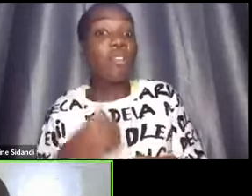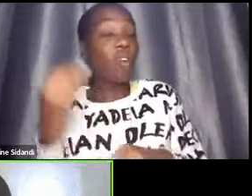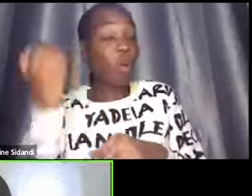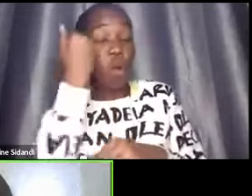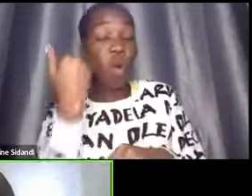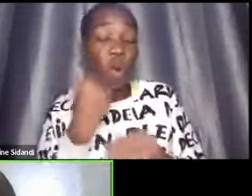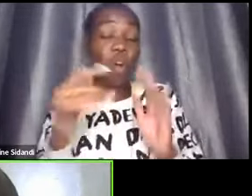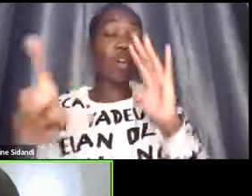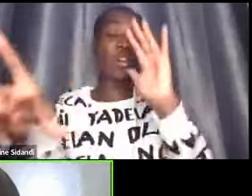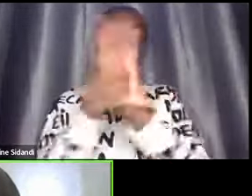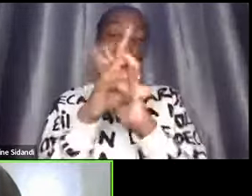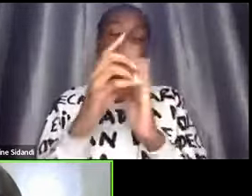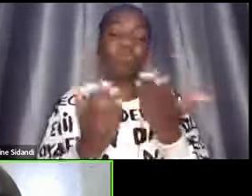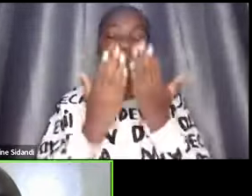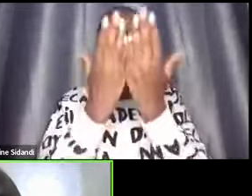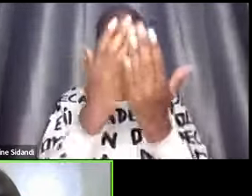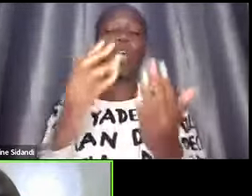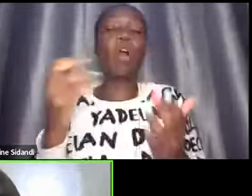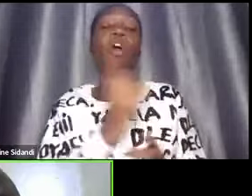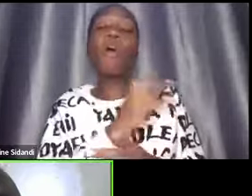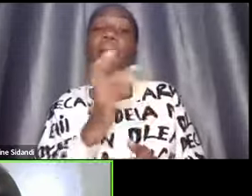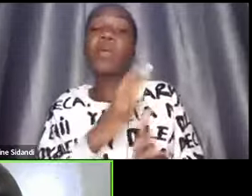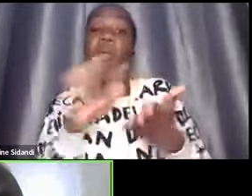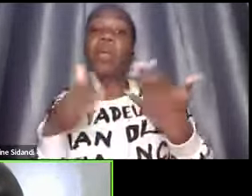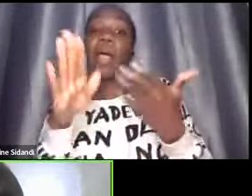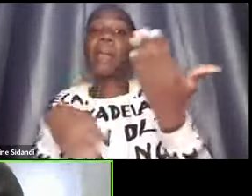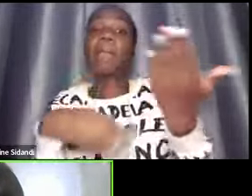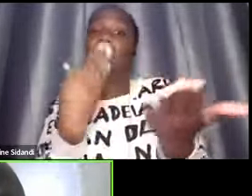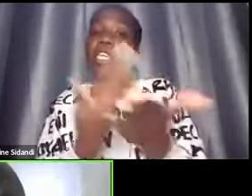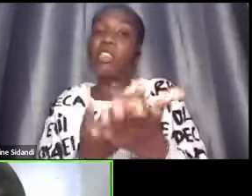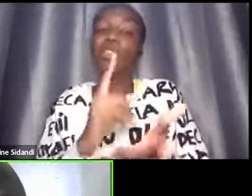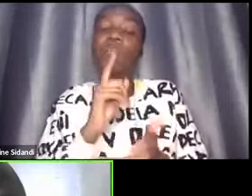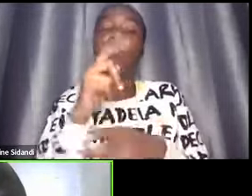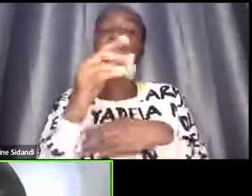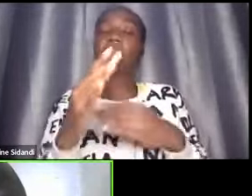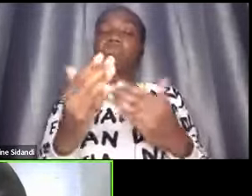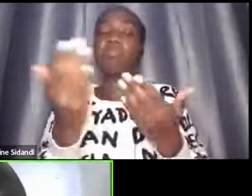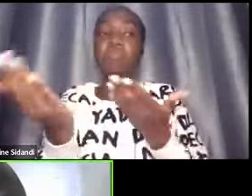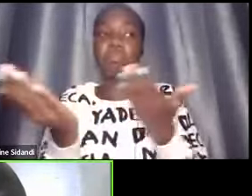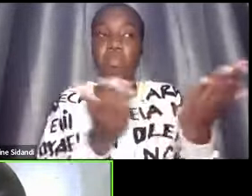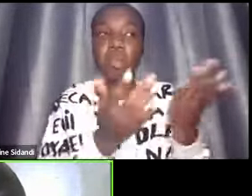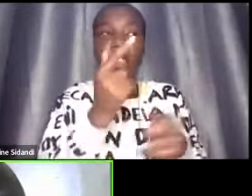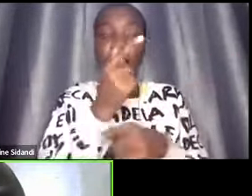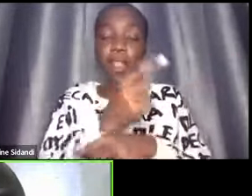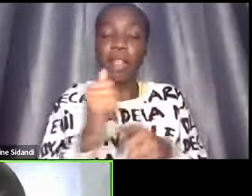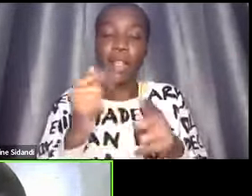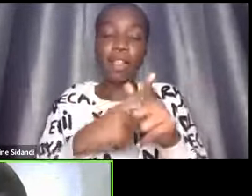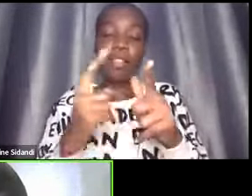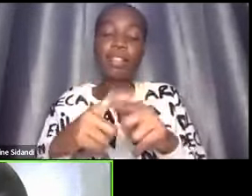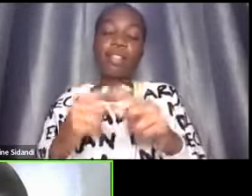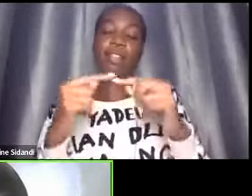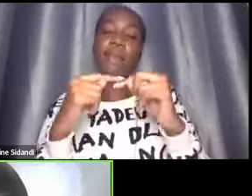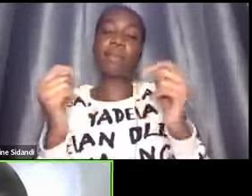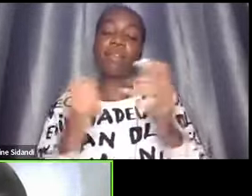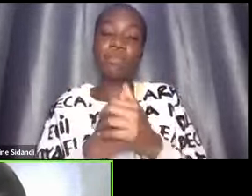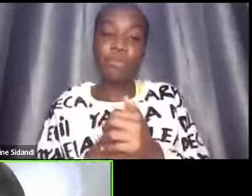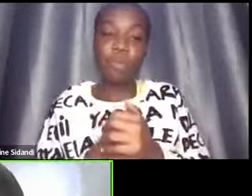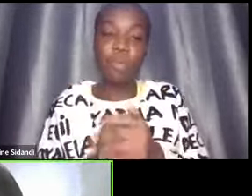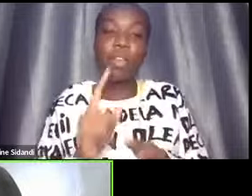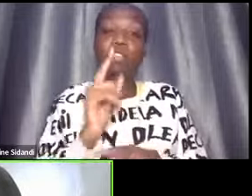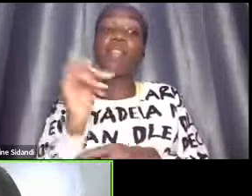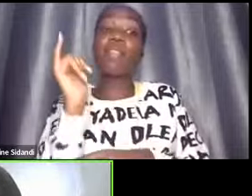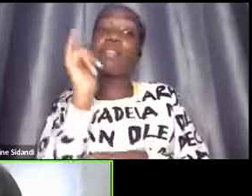a complaint, or an application. So you put it before a presiding officer for determination. Those are substantive